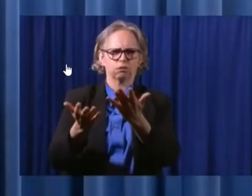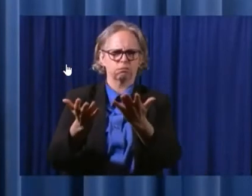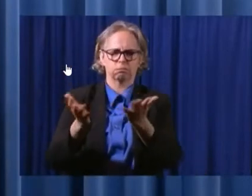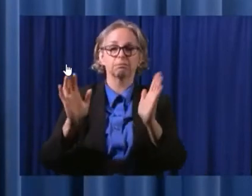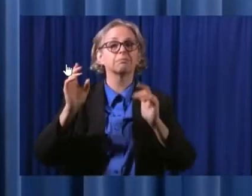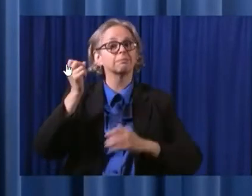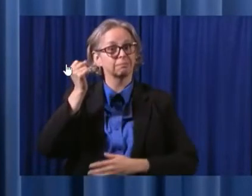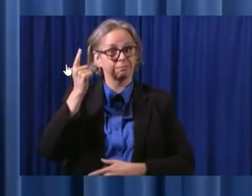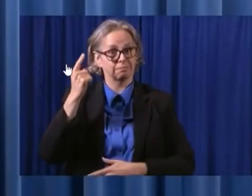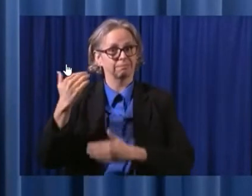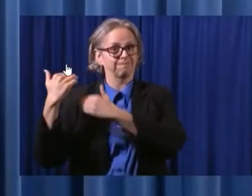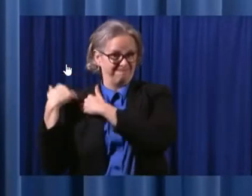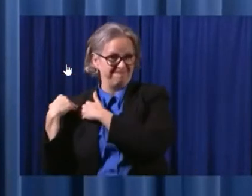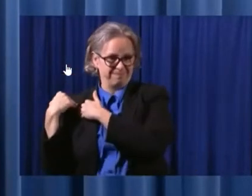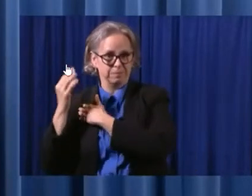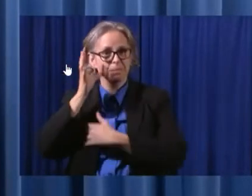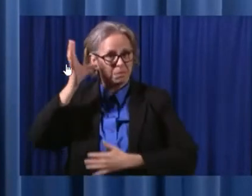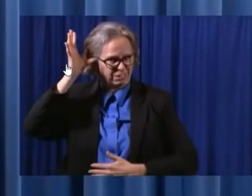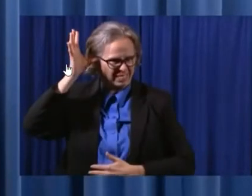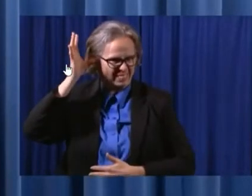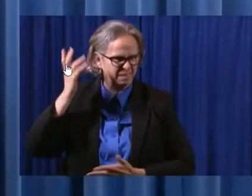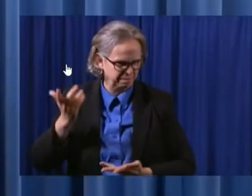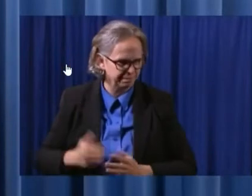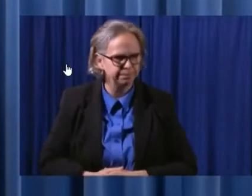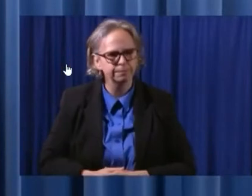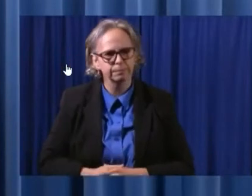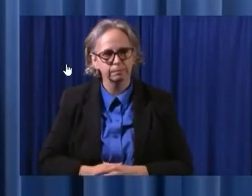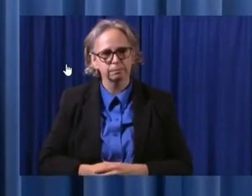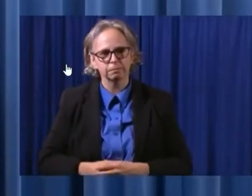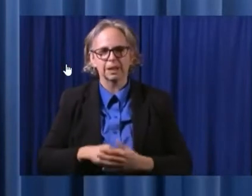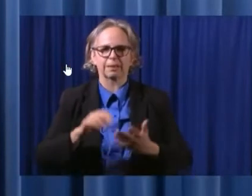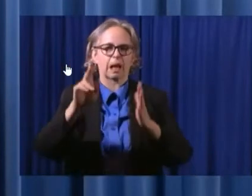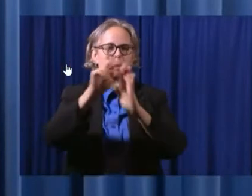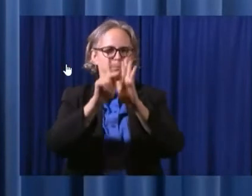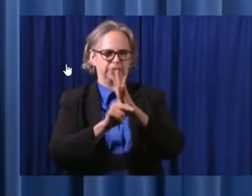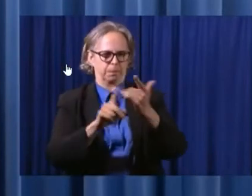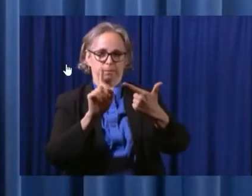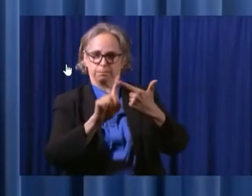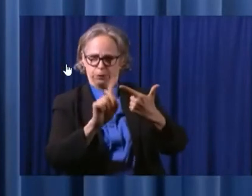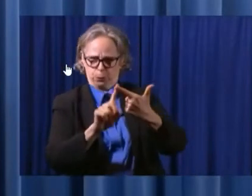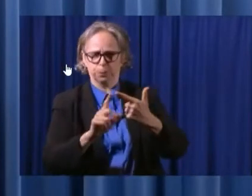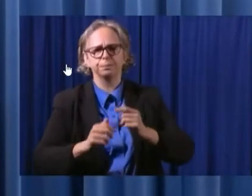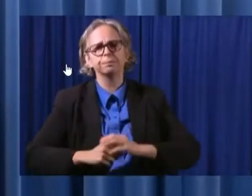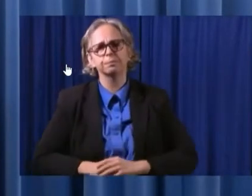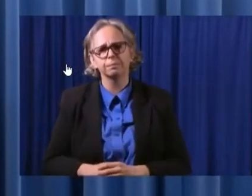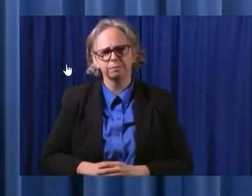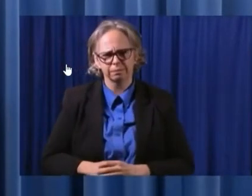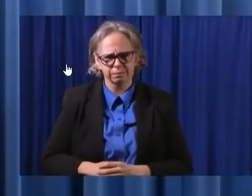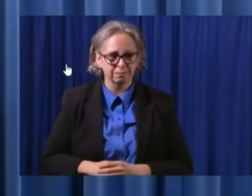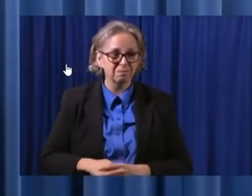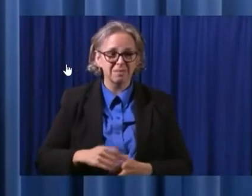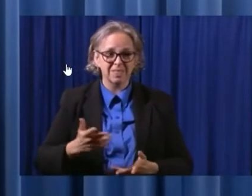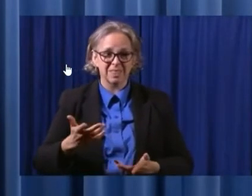Next, a basic principle: local control of our schools.